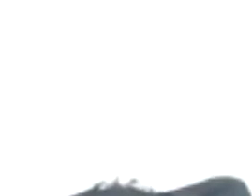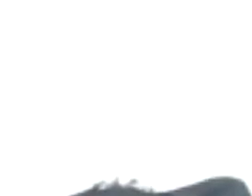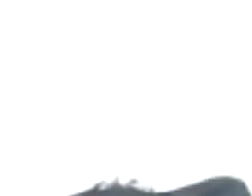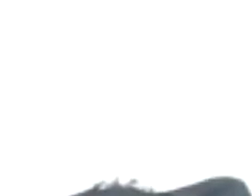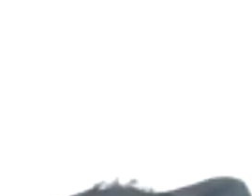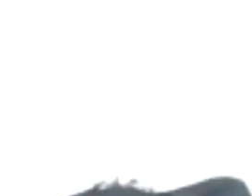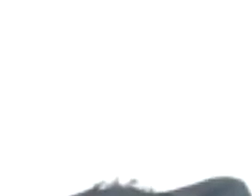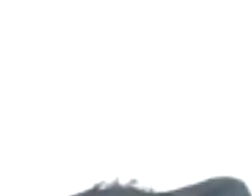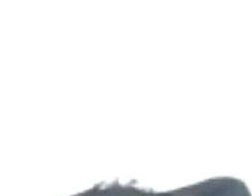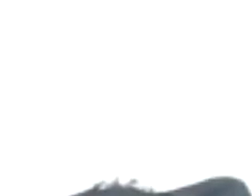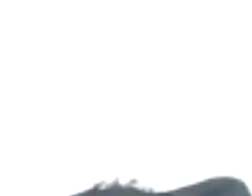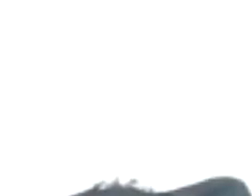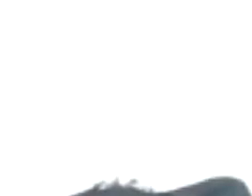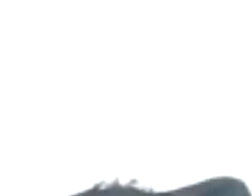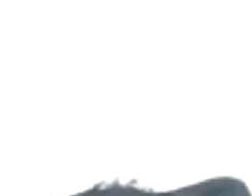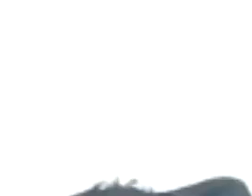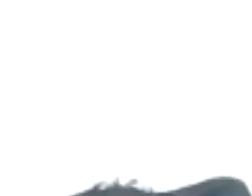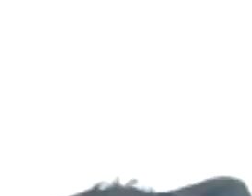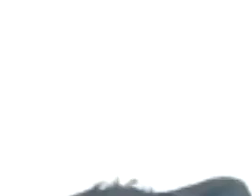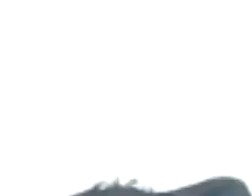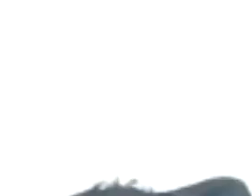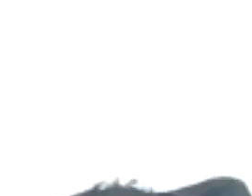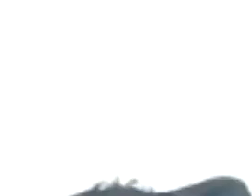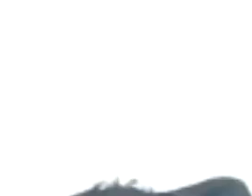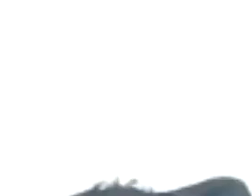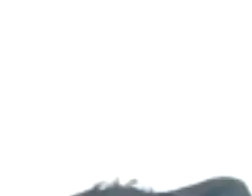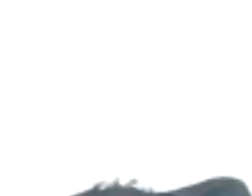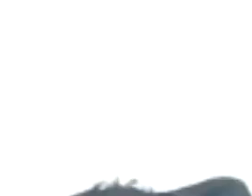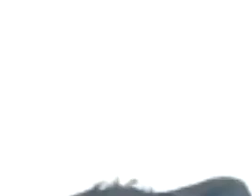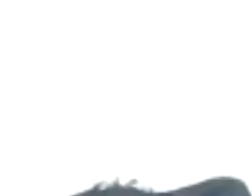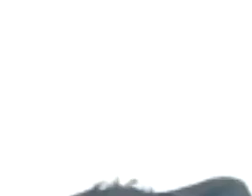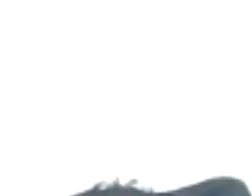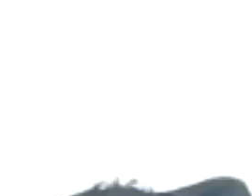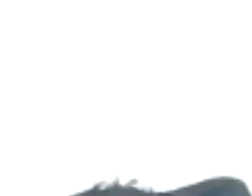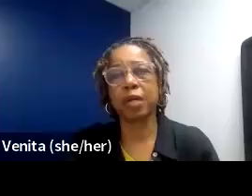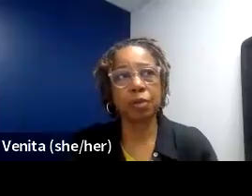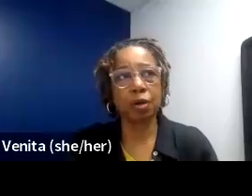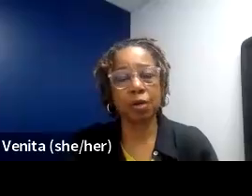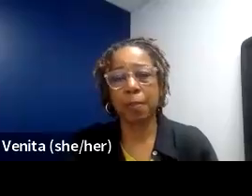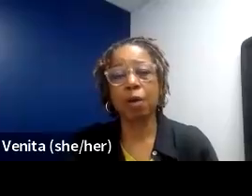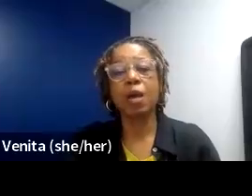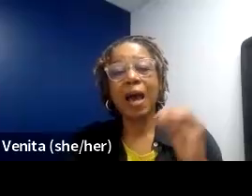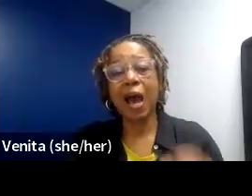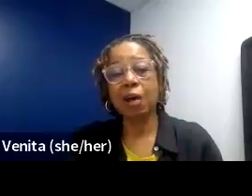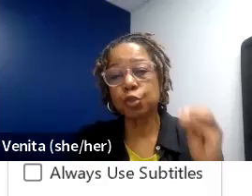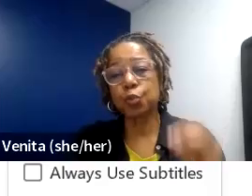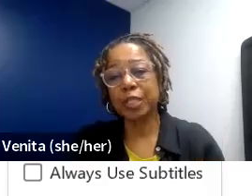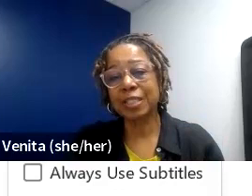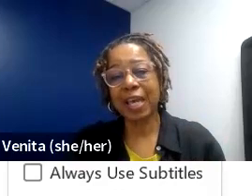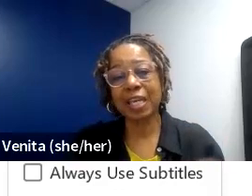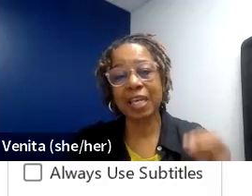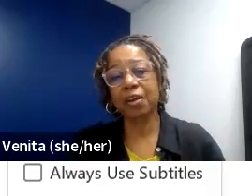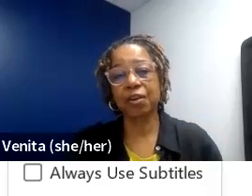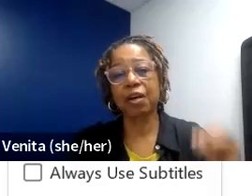just want to thank everybody. And I want to take y'all back to the real focus of this webinar about how do